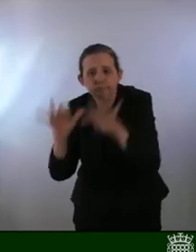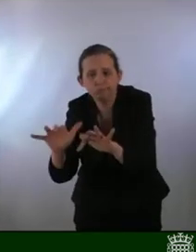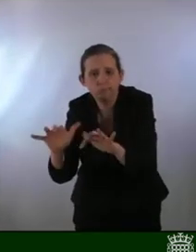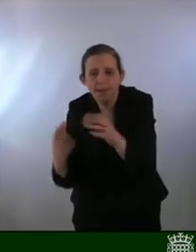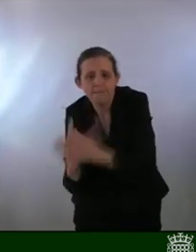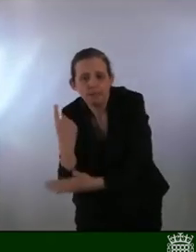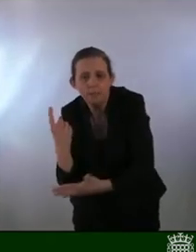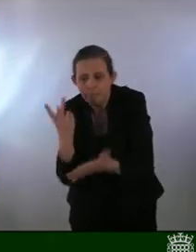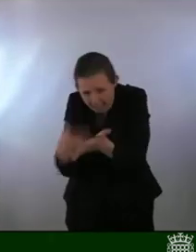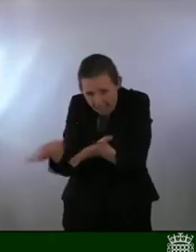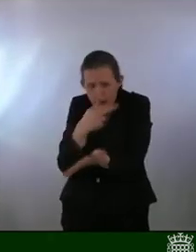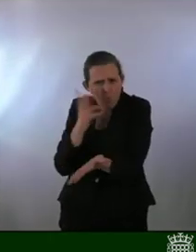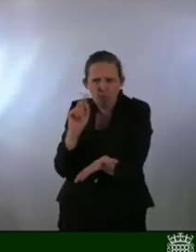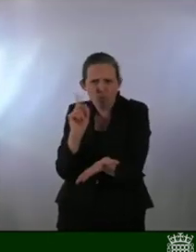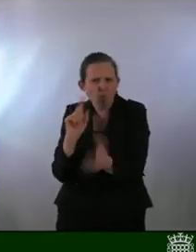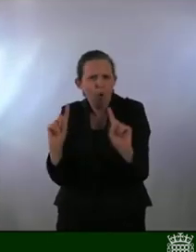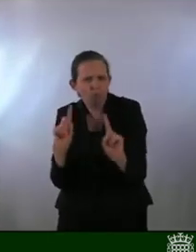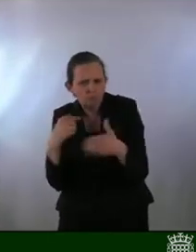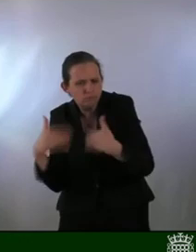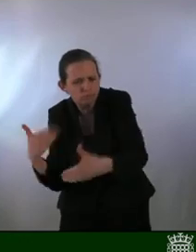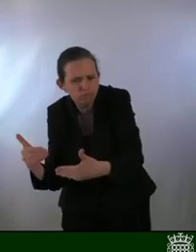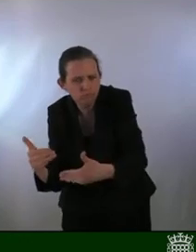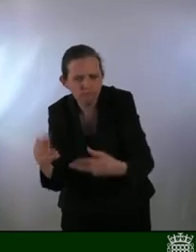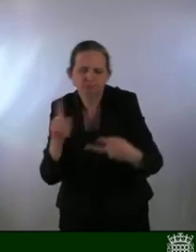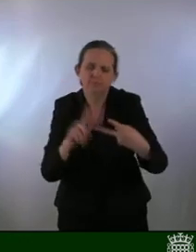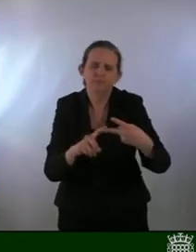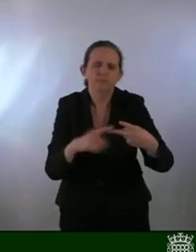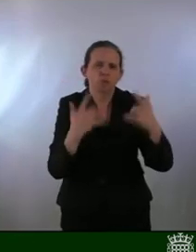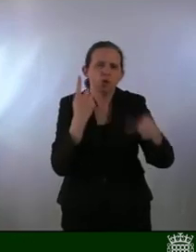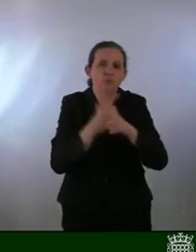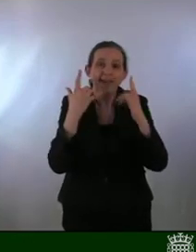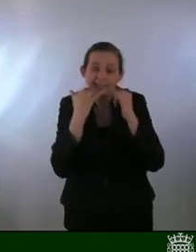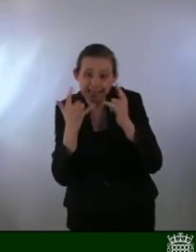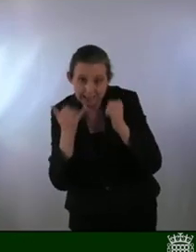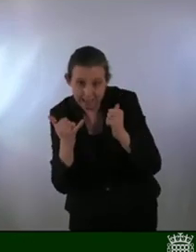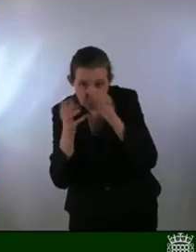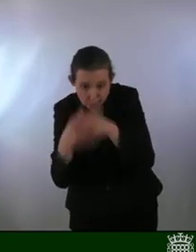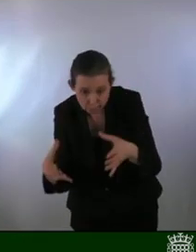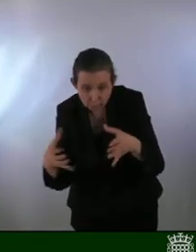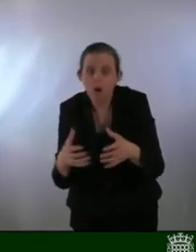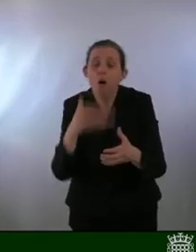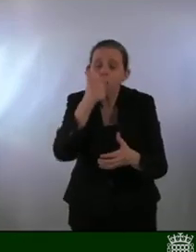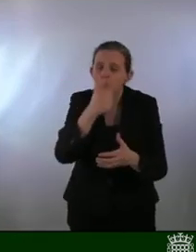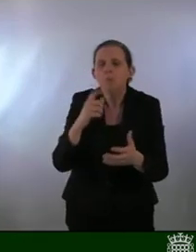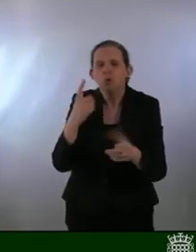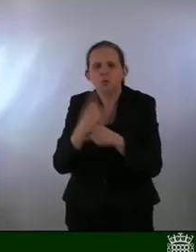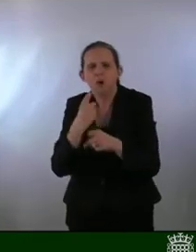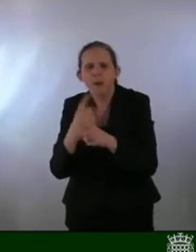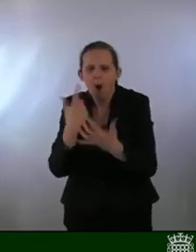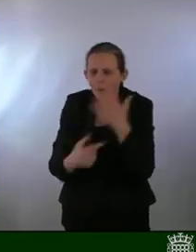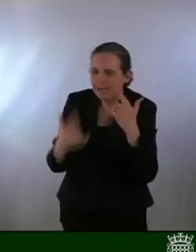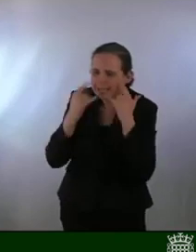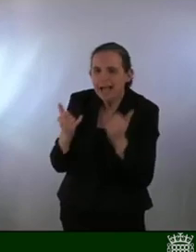talk about increasing testing capability, but the briefing talked about only testing those in hospital and